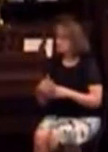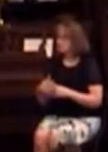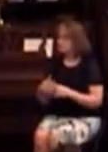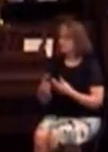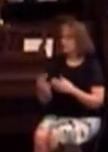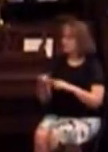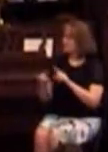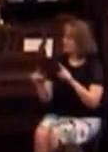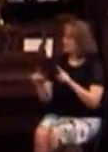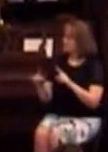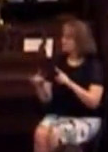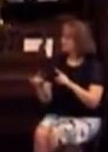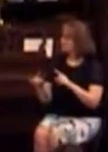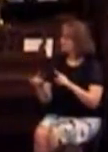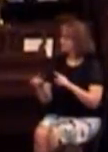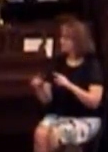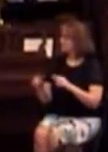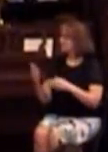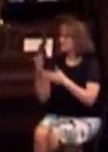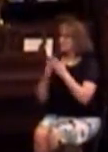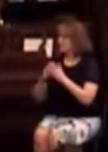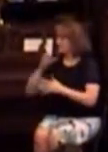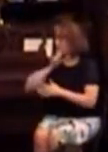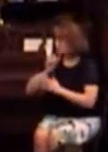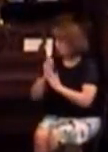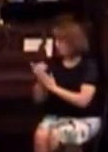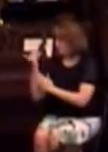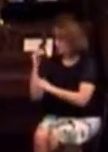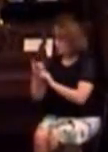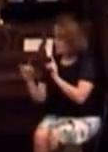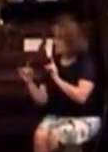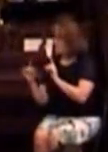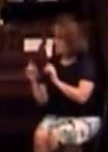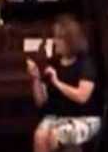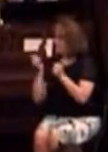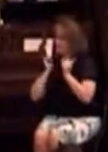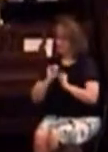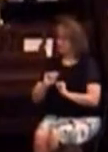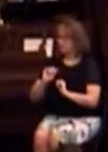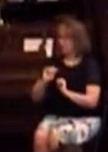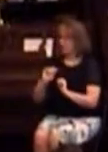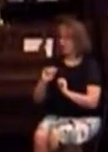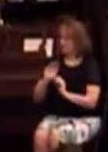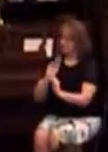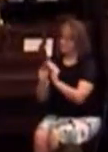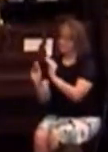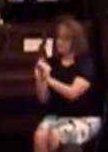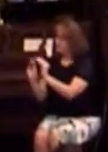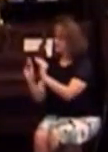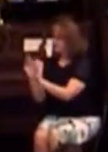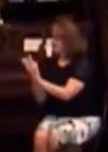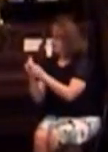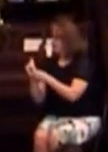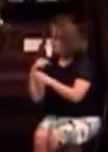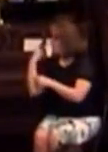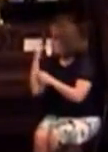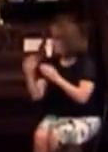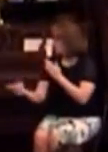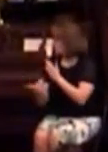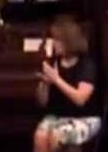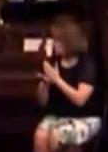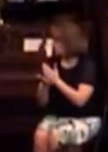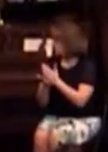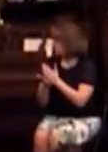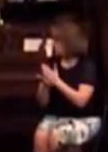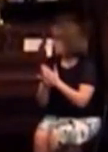go to Williamsburg, you go and the interpreters will be in this building or that building, and they'll give their narrative.